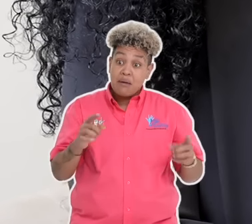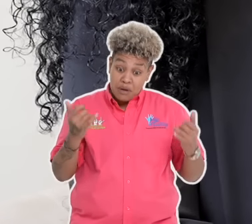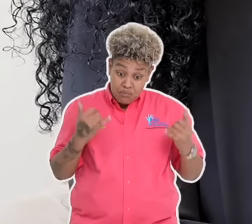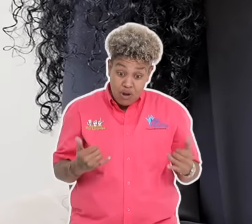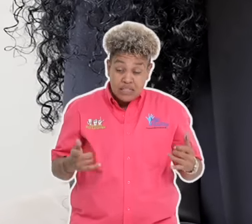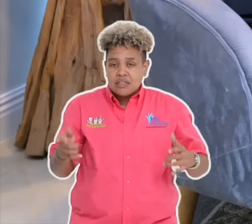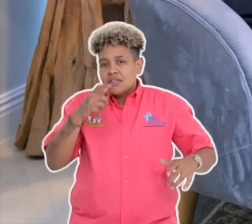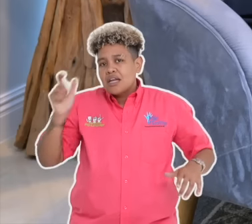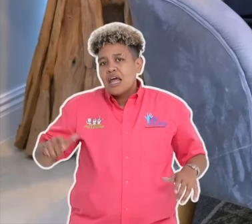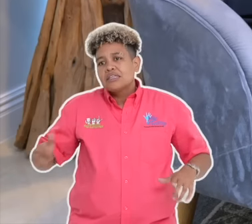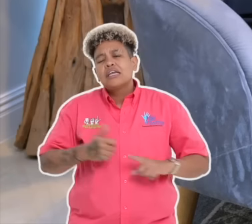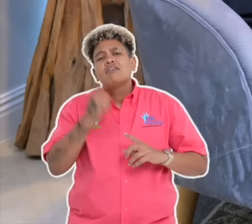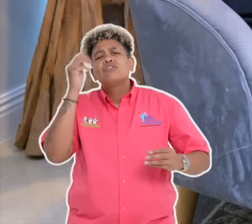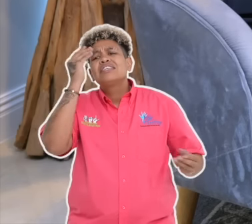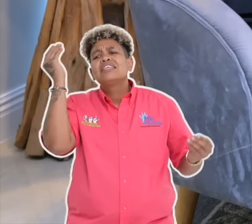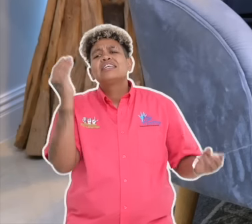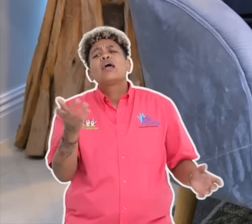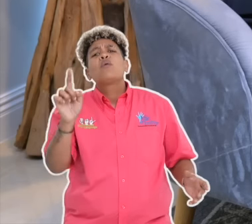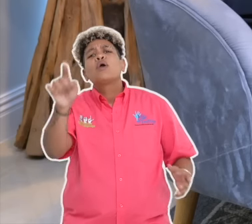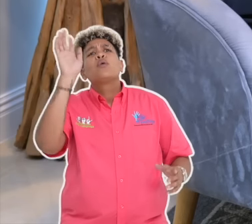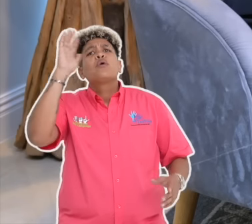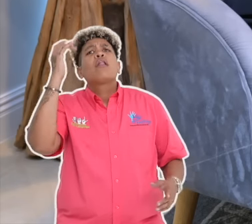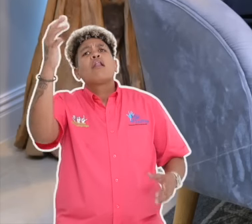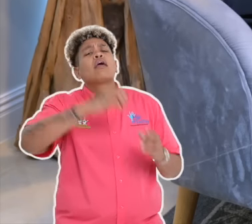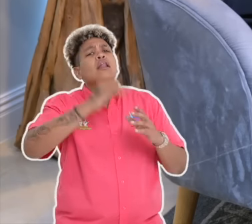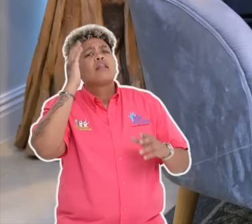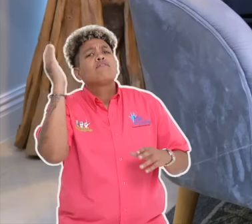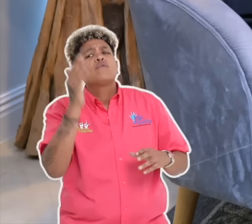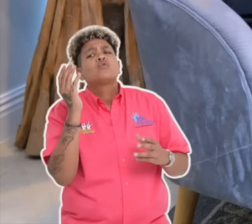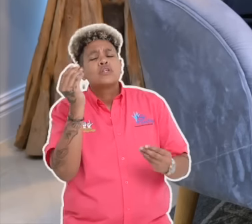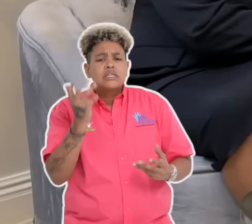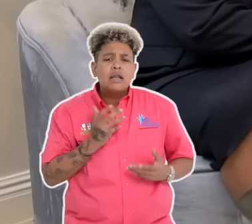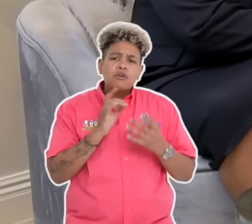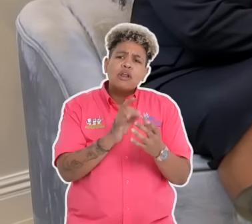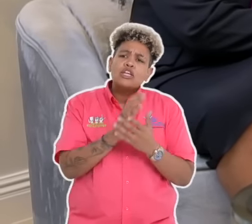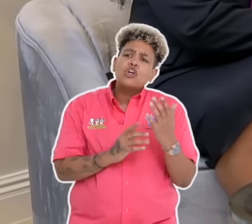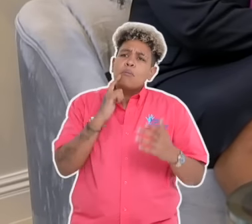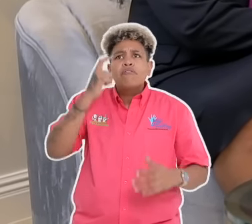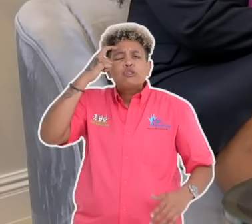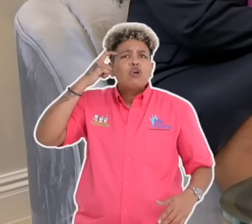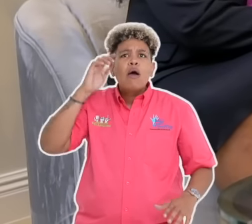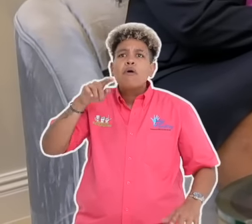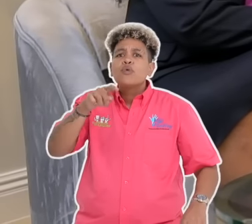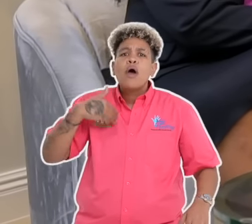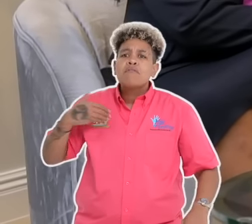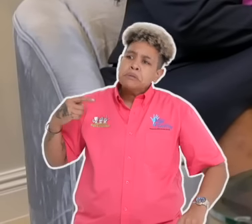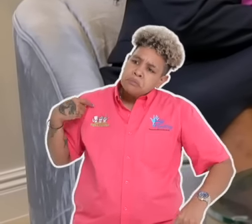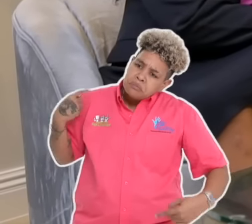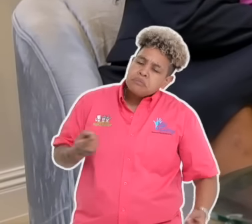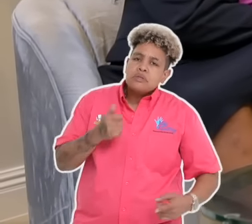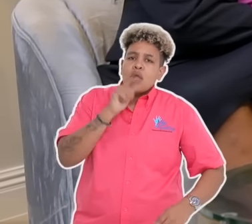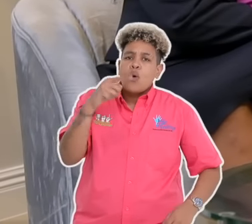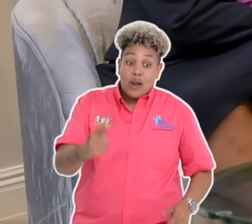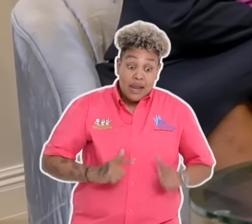circumstances are in the present, they don't necessarily dictate where you'll be going in the future. Talk to me about some of the trauma that you